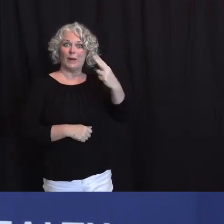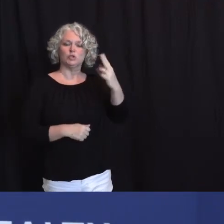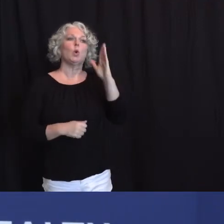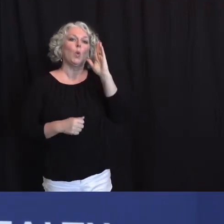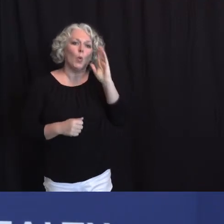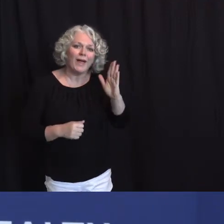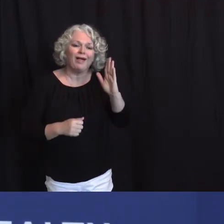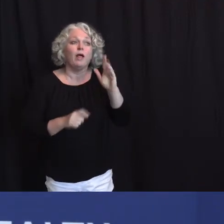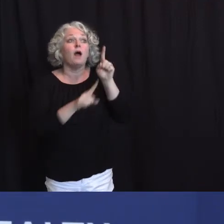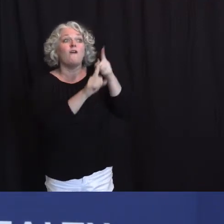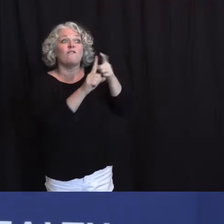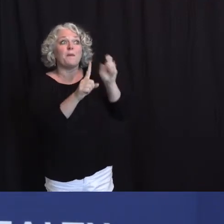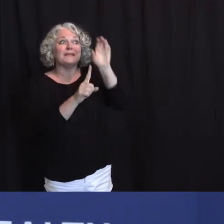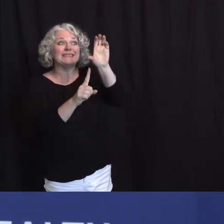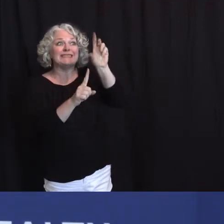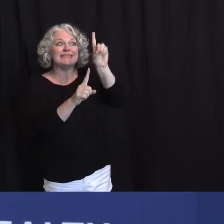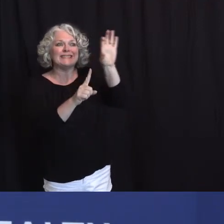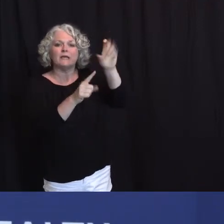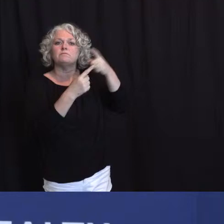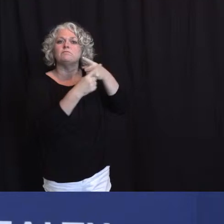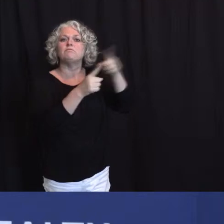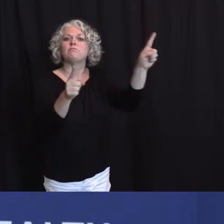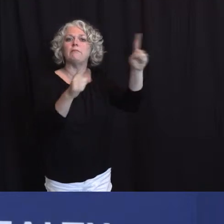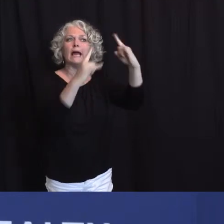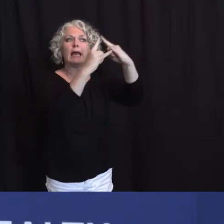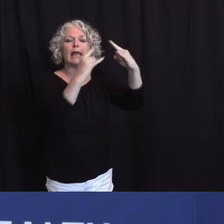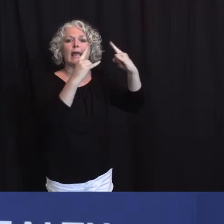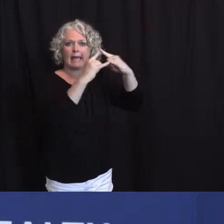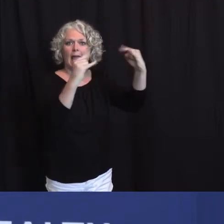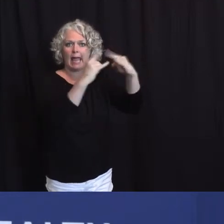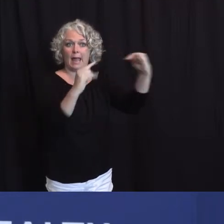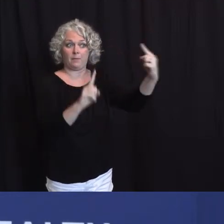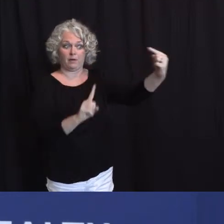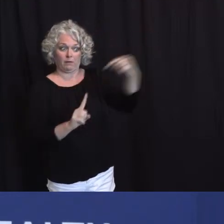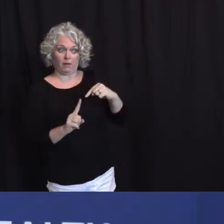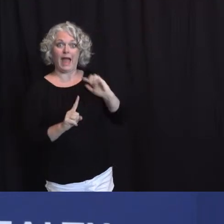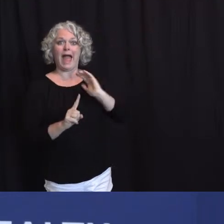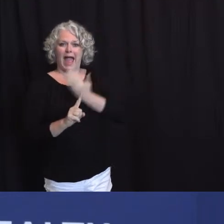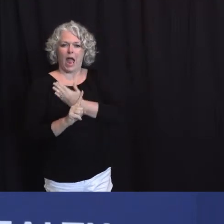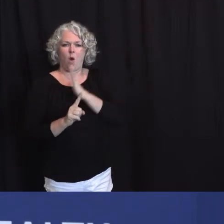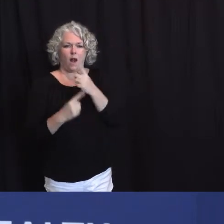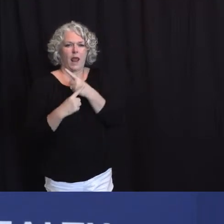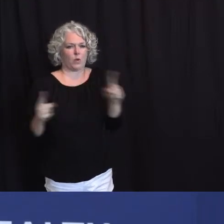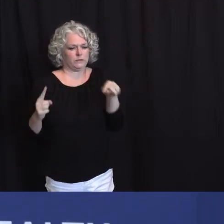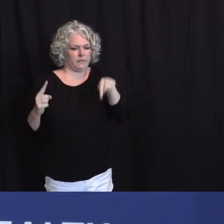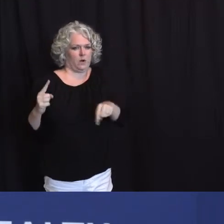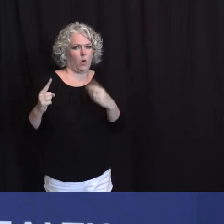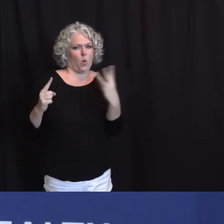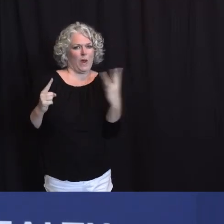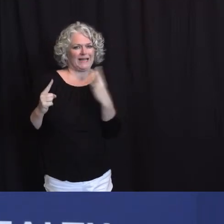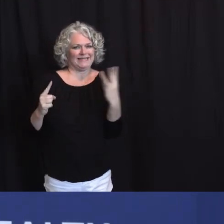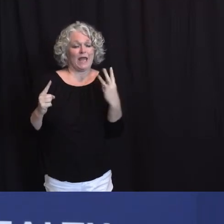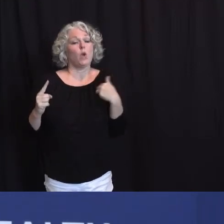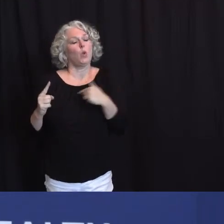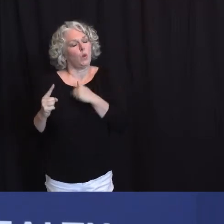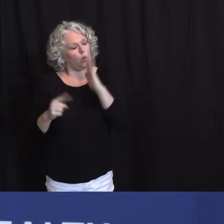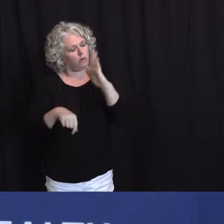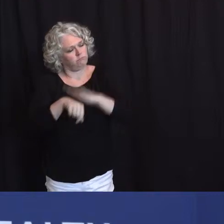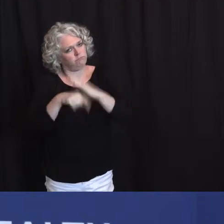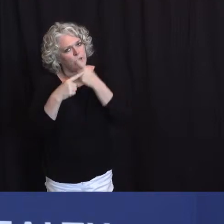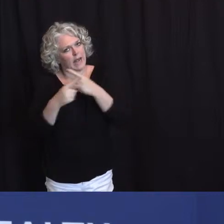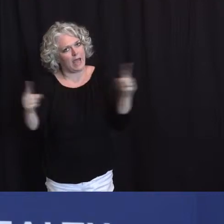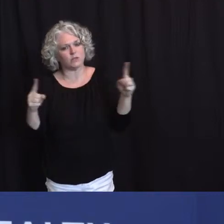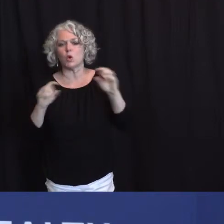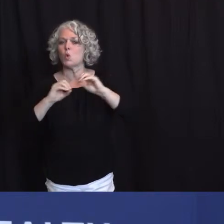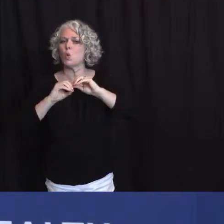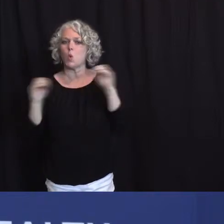latest guidance. As part of the guidance, wearing a mask outdoors will not be required for either campers or staff. We still